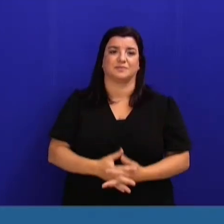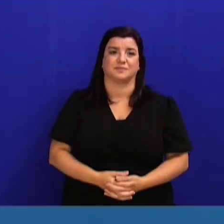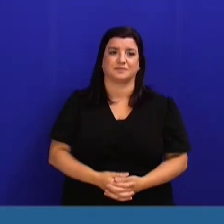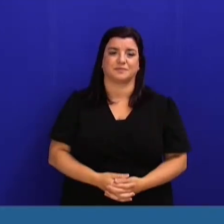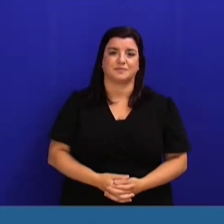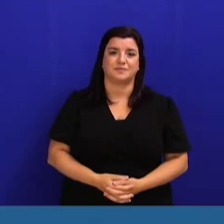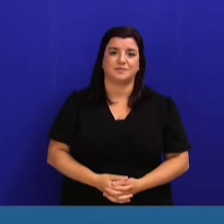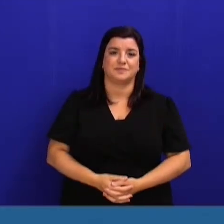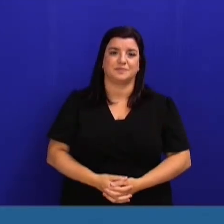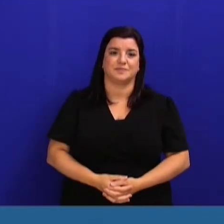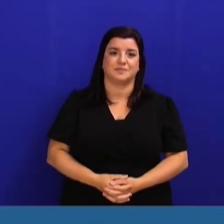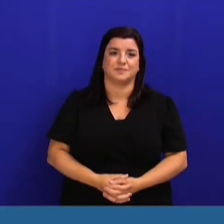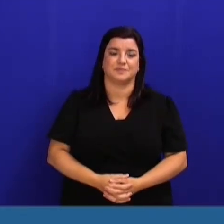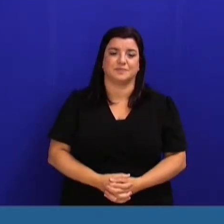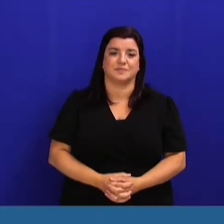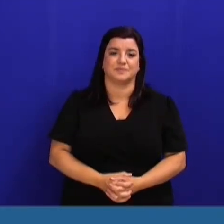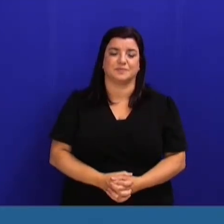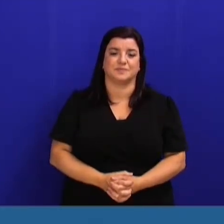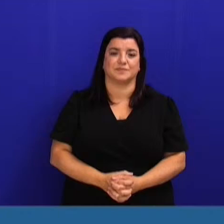mistoqsijiet.